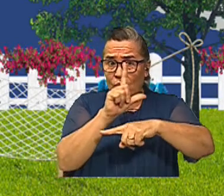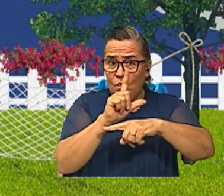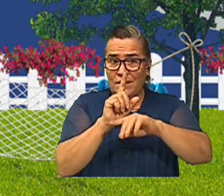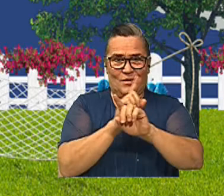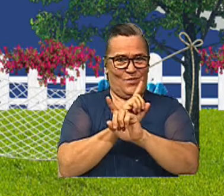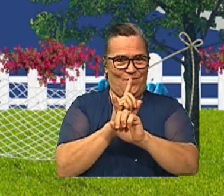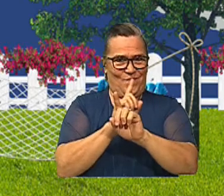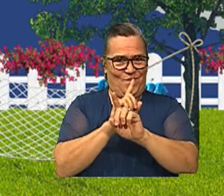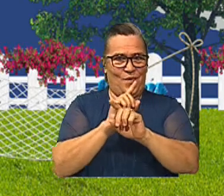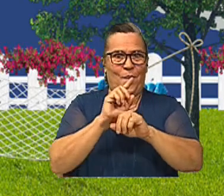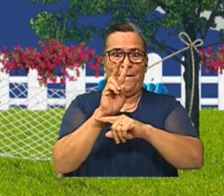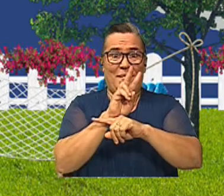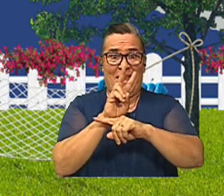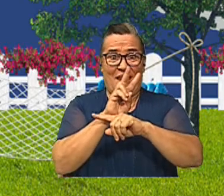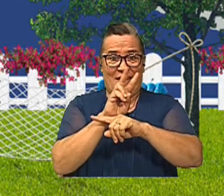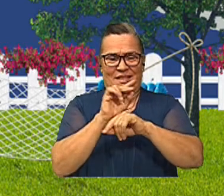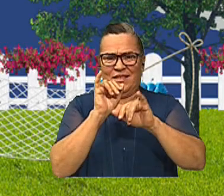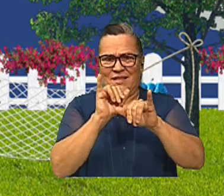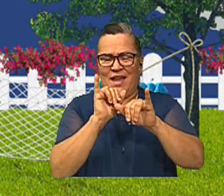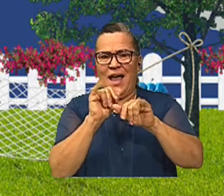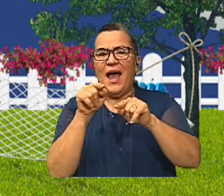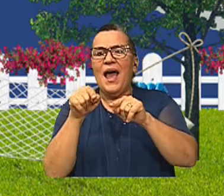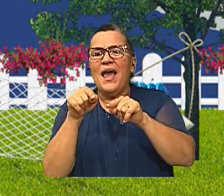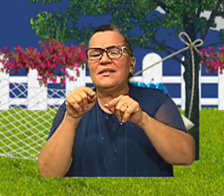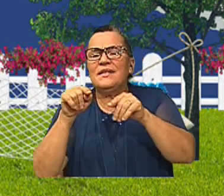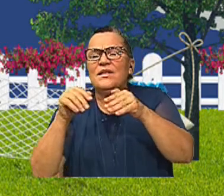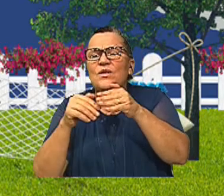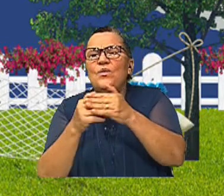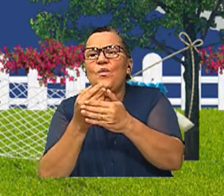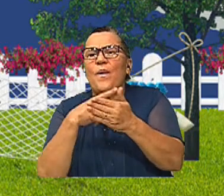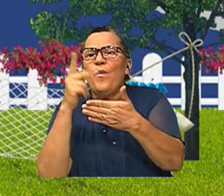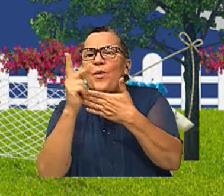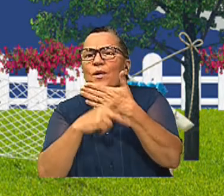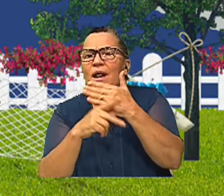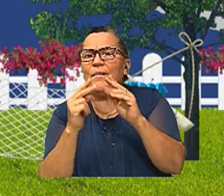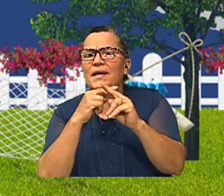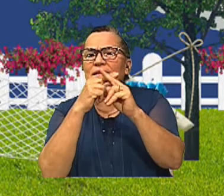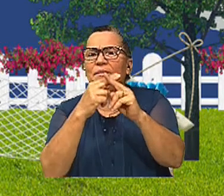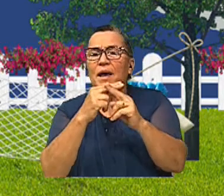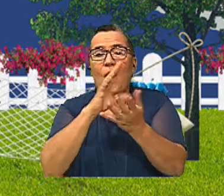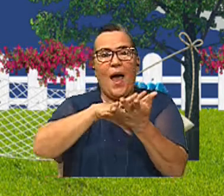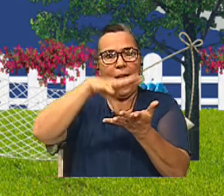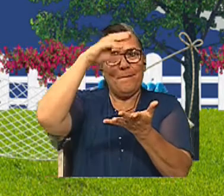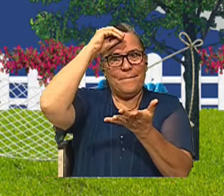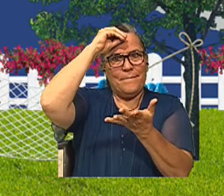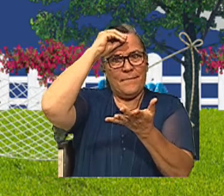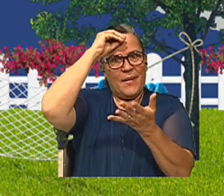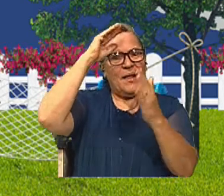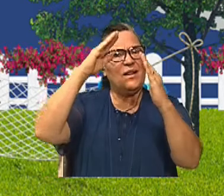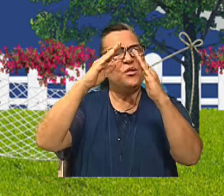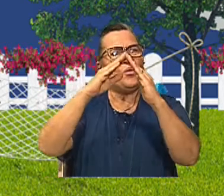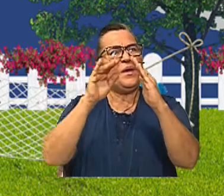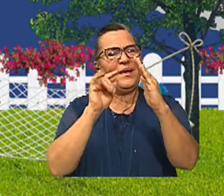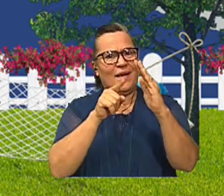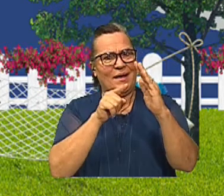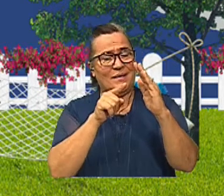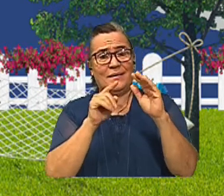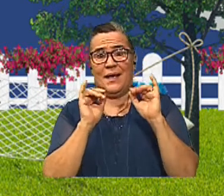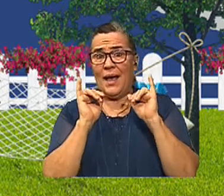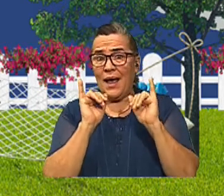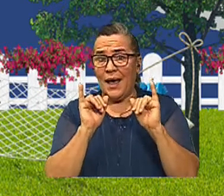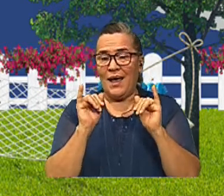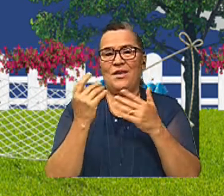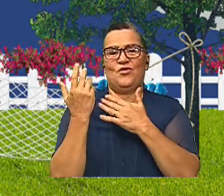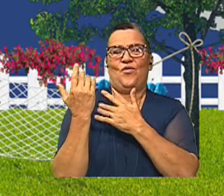Today, we are going to start this new program called Aprendo en Casa. I hope